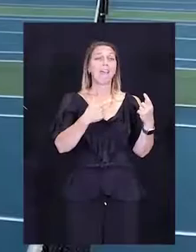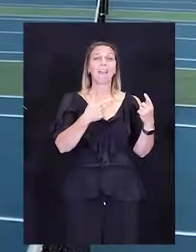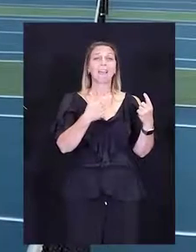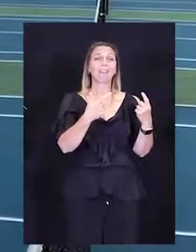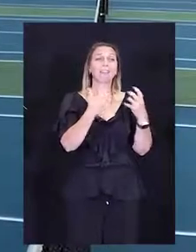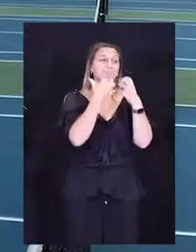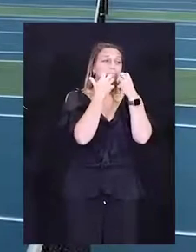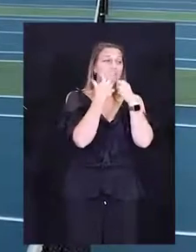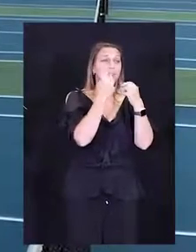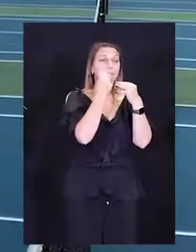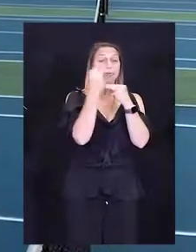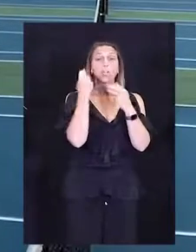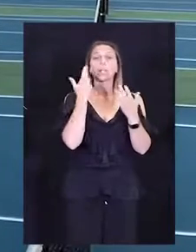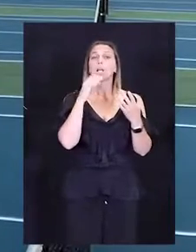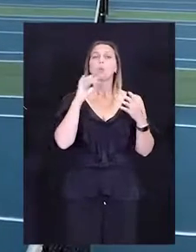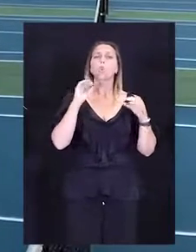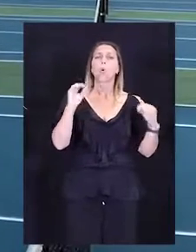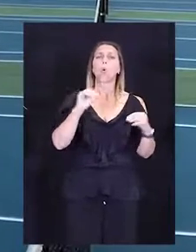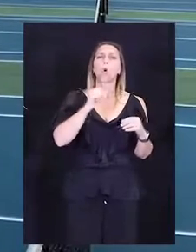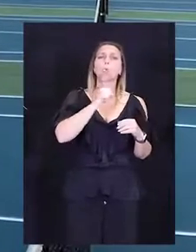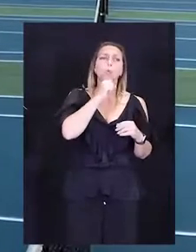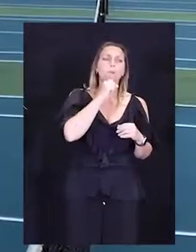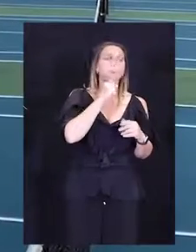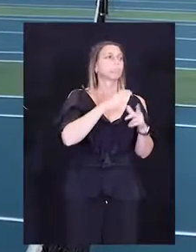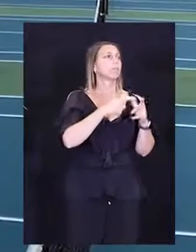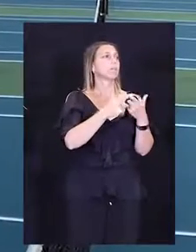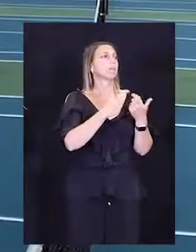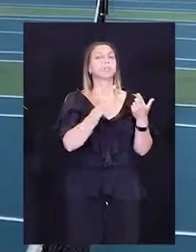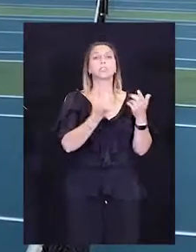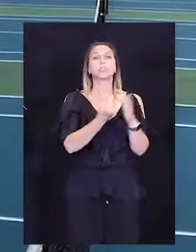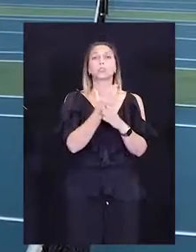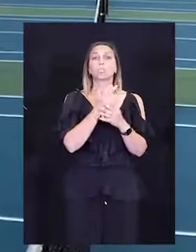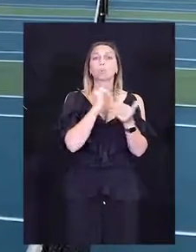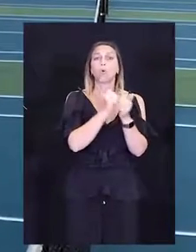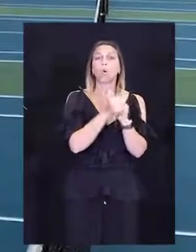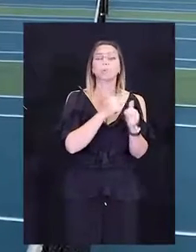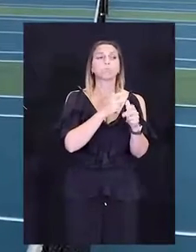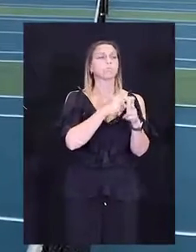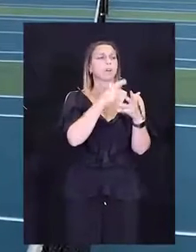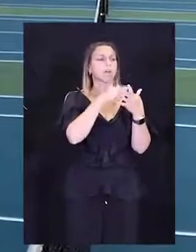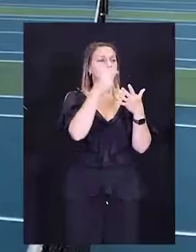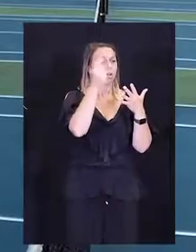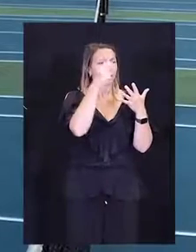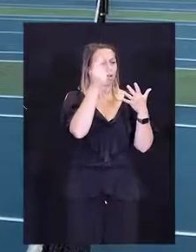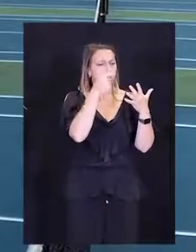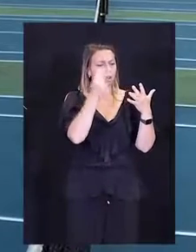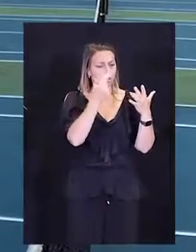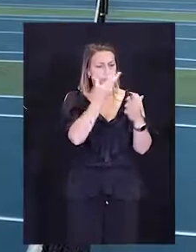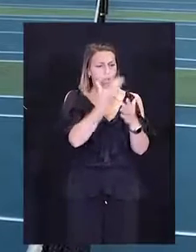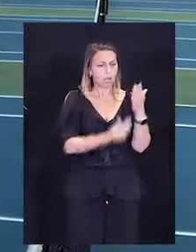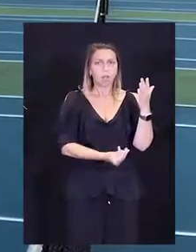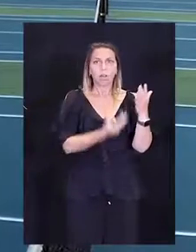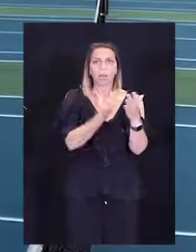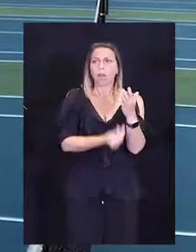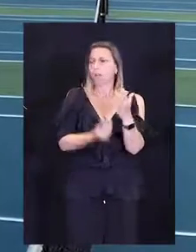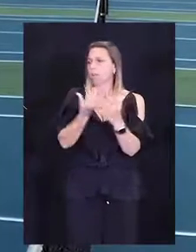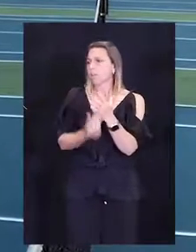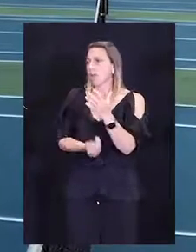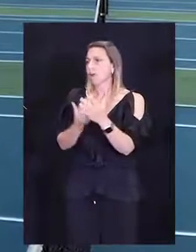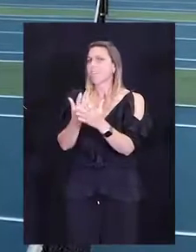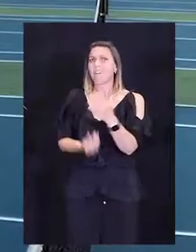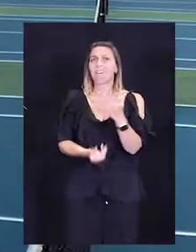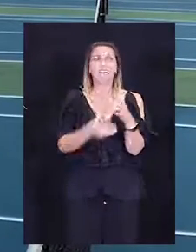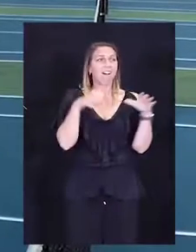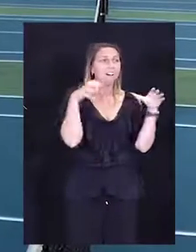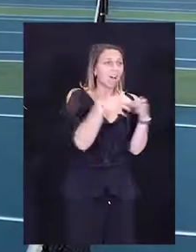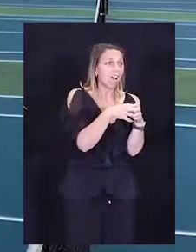experience. We have lost our senior prom, our final year of spring sports, mini-thon, our last quarter of being in school together, and so